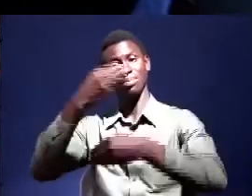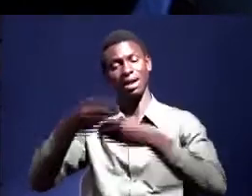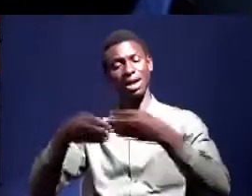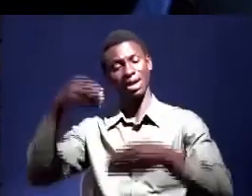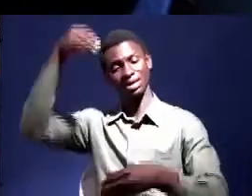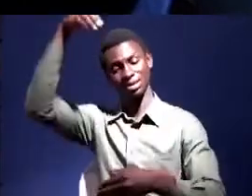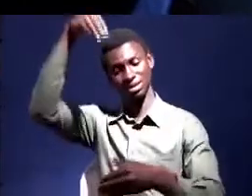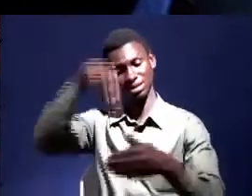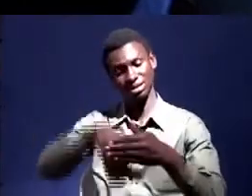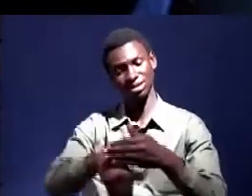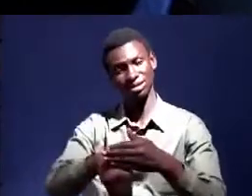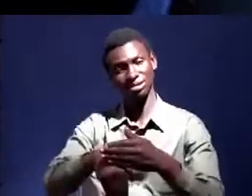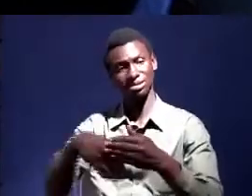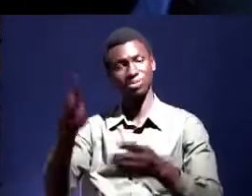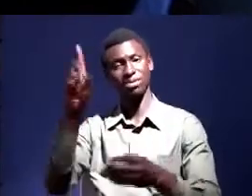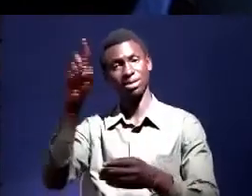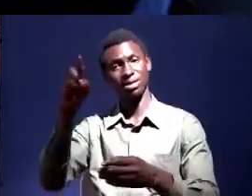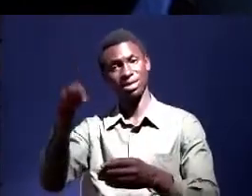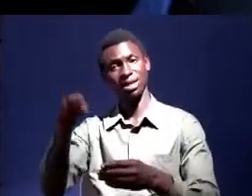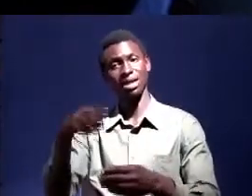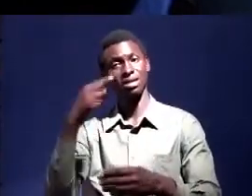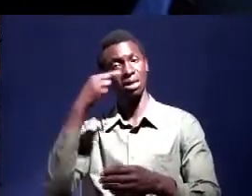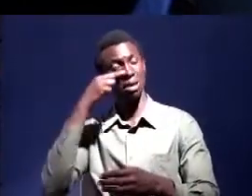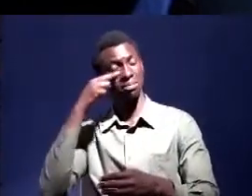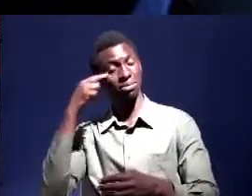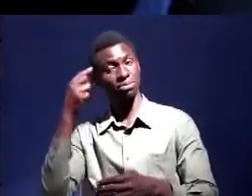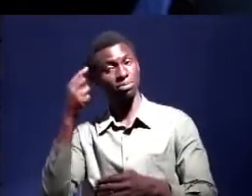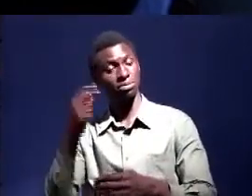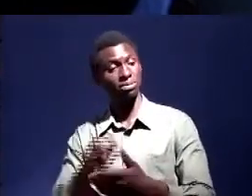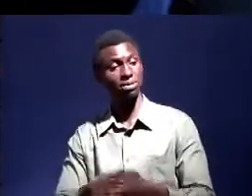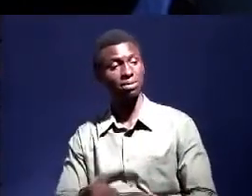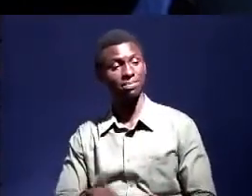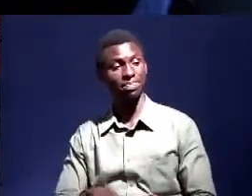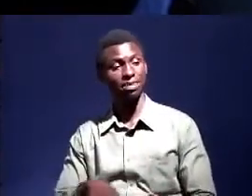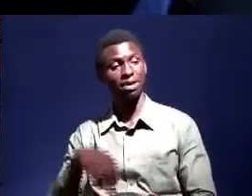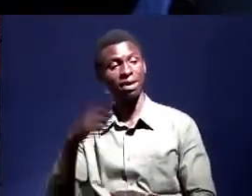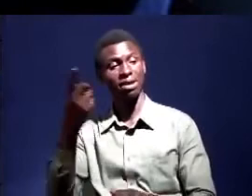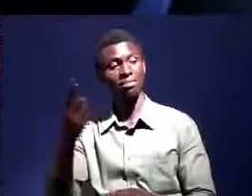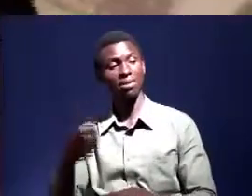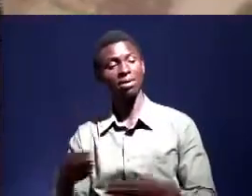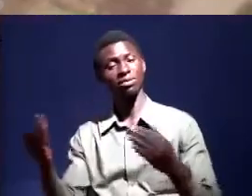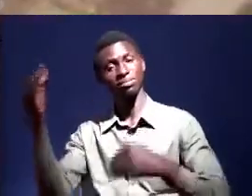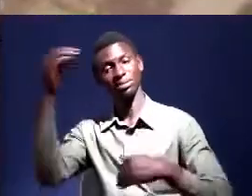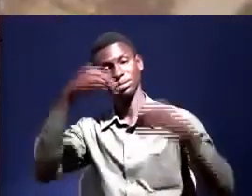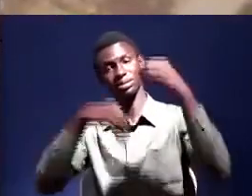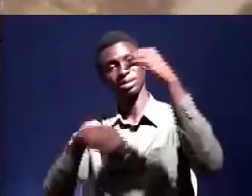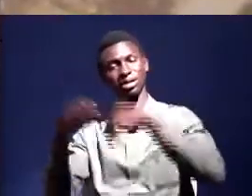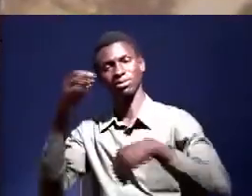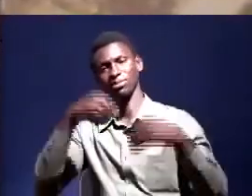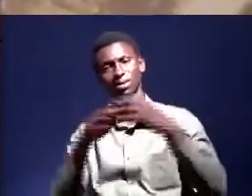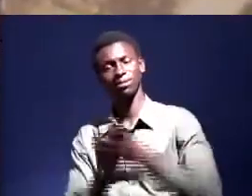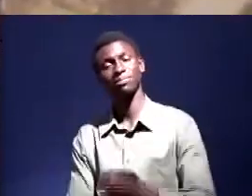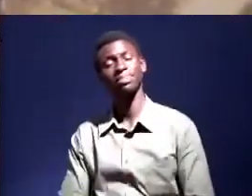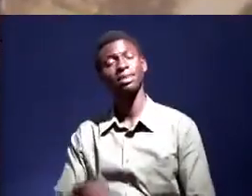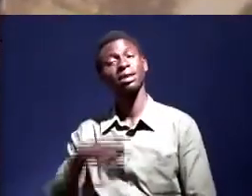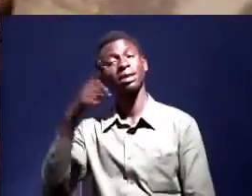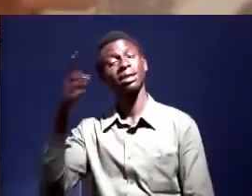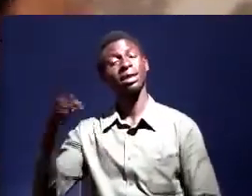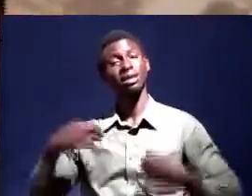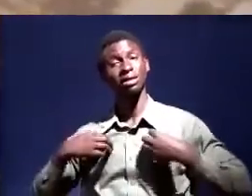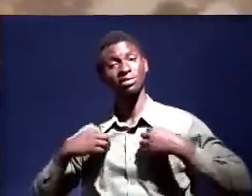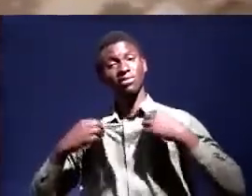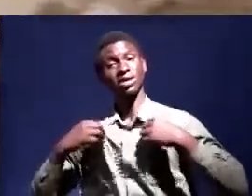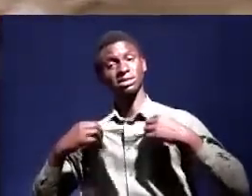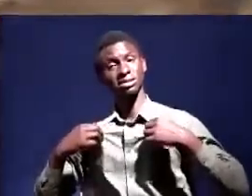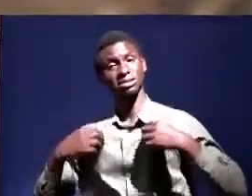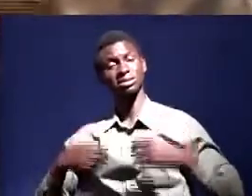angekiingiza katika ile rangi ya blue ambayo imechanganywa. The blue cloth, na hili vazi, the white